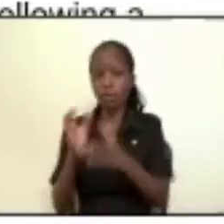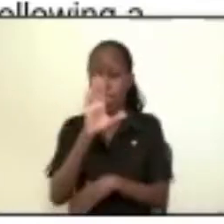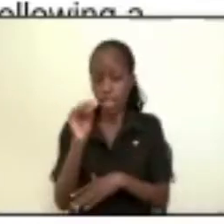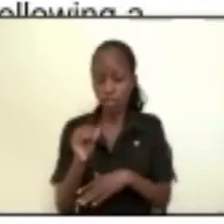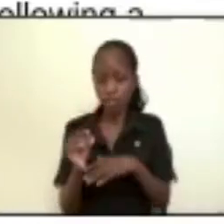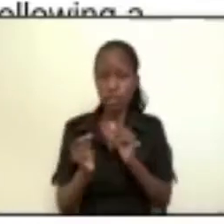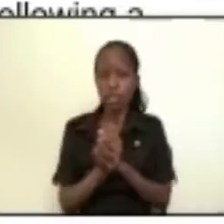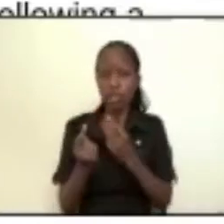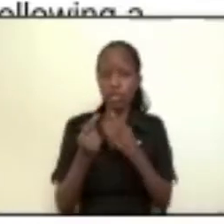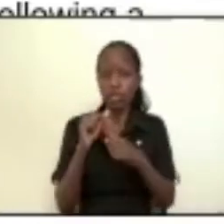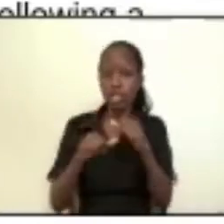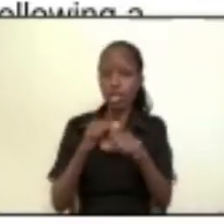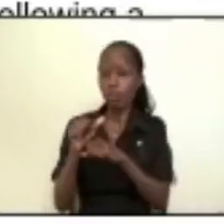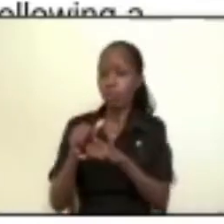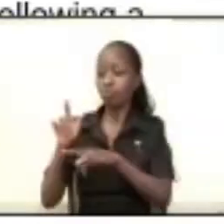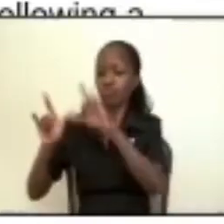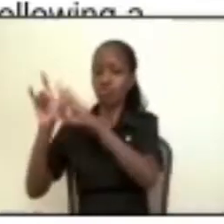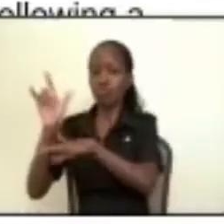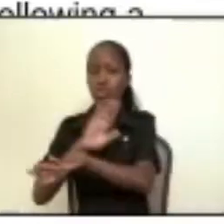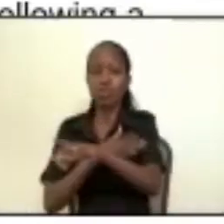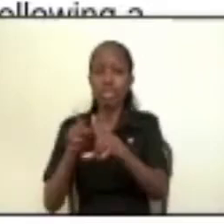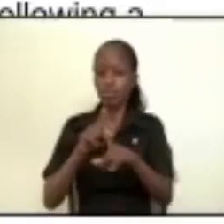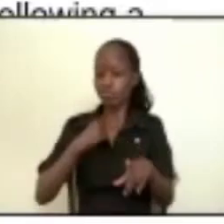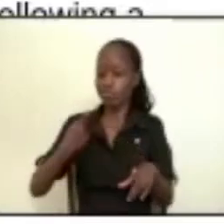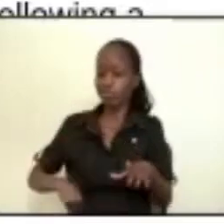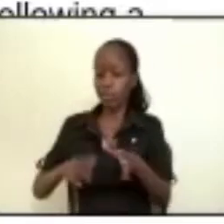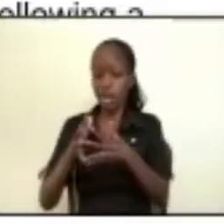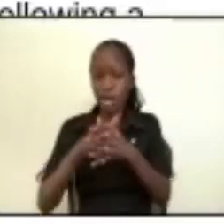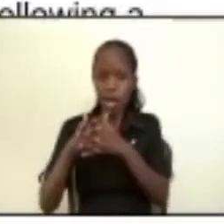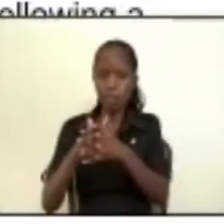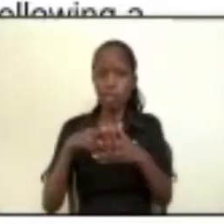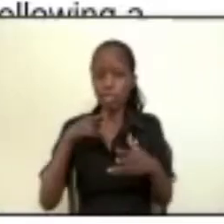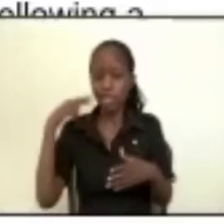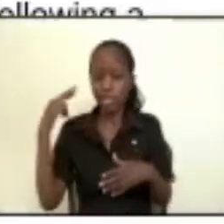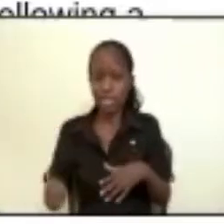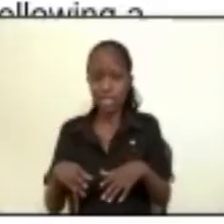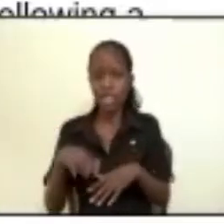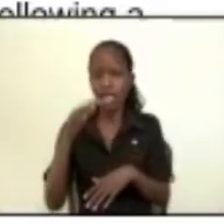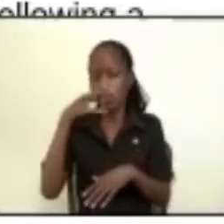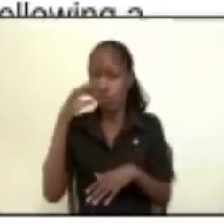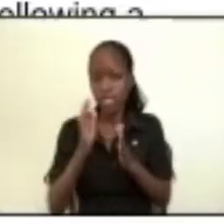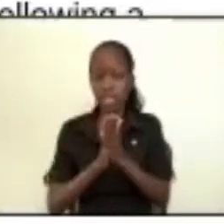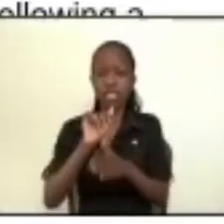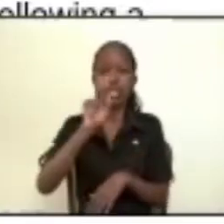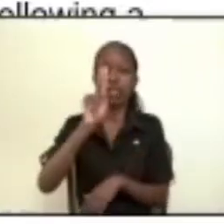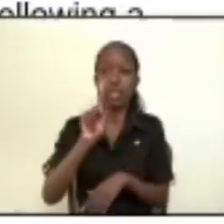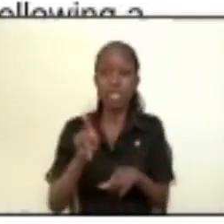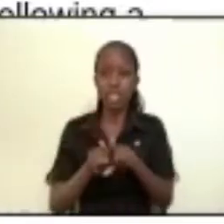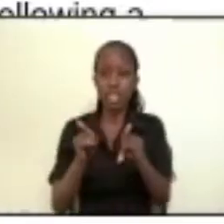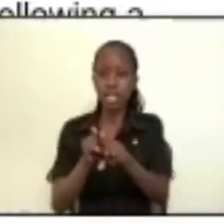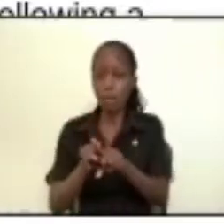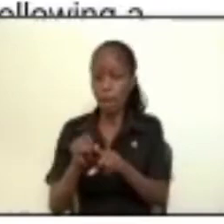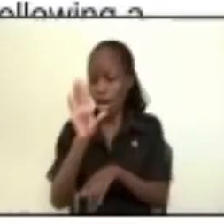references foreign powers, including China, the USA, Russia, France, and the UK. So basically,